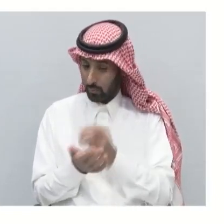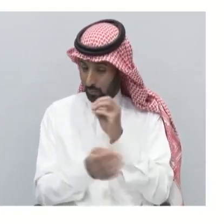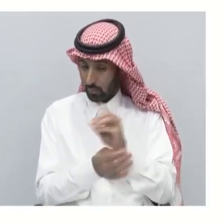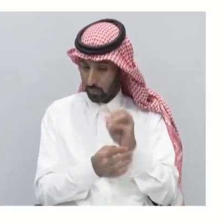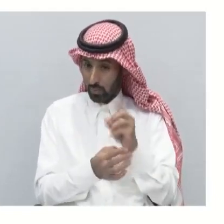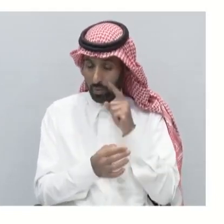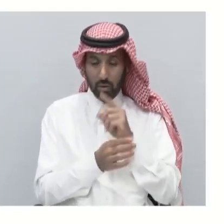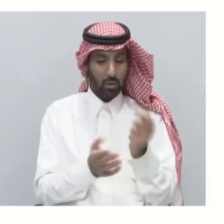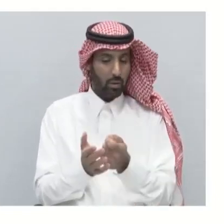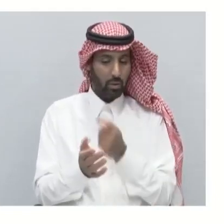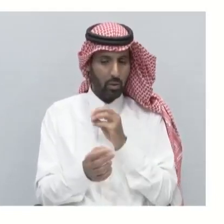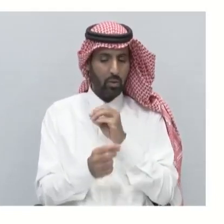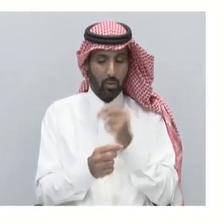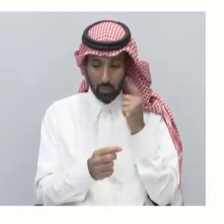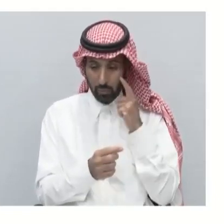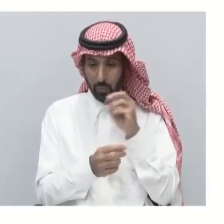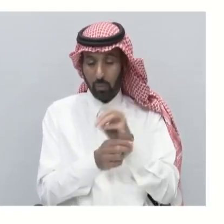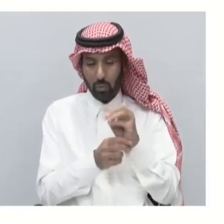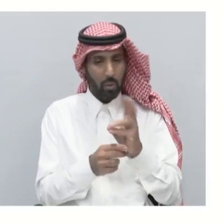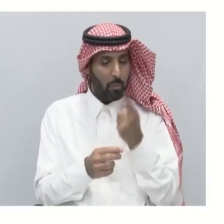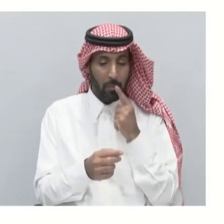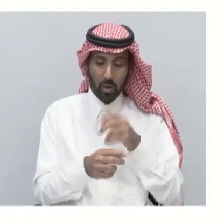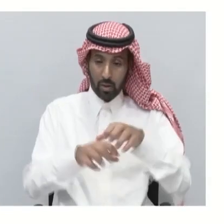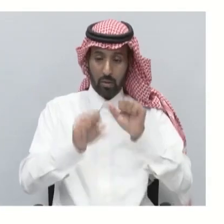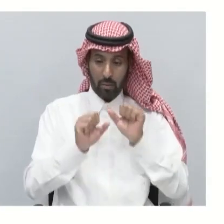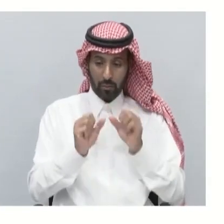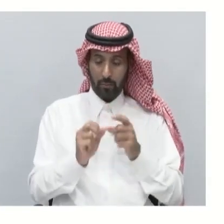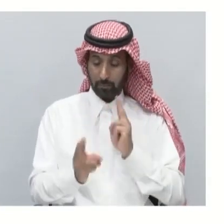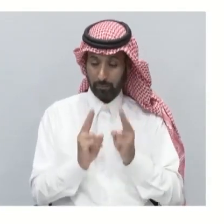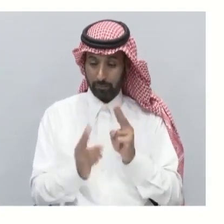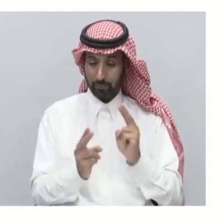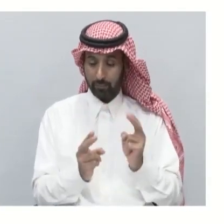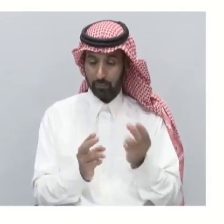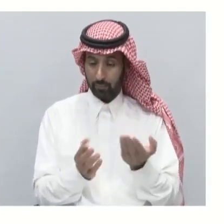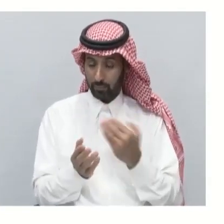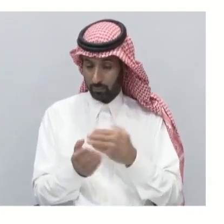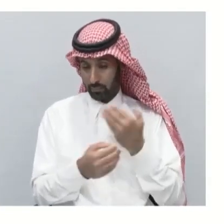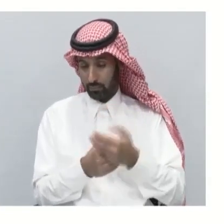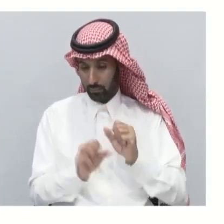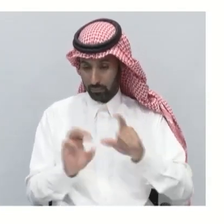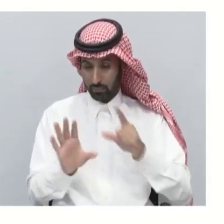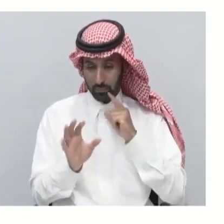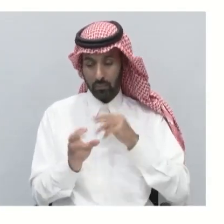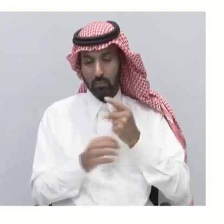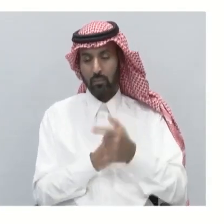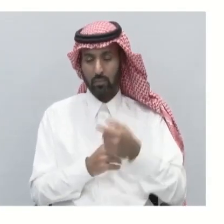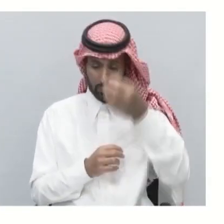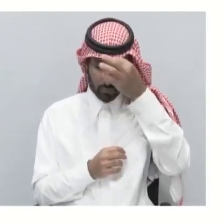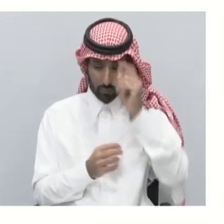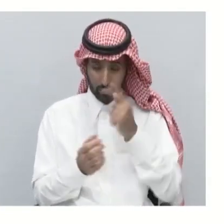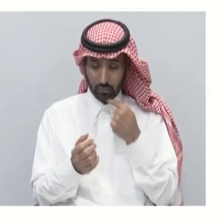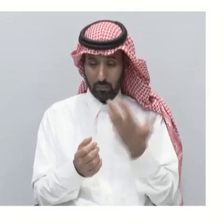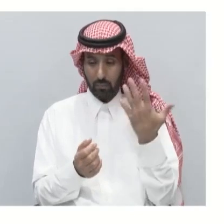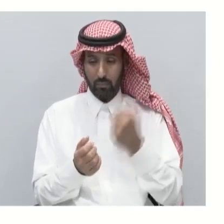of my graduation party next week. So, to the point. It is going to be next Thursday, 5 to